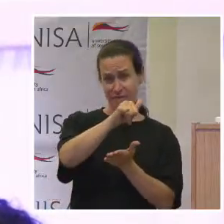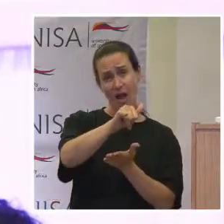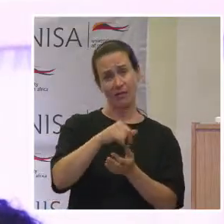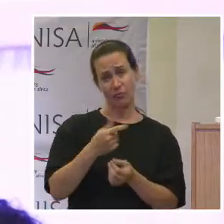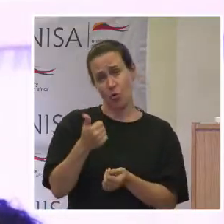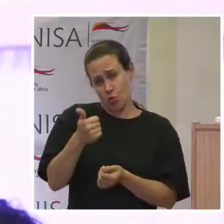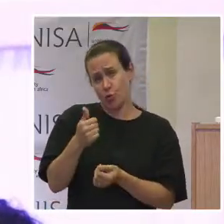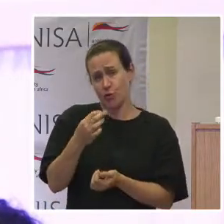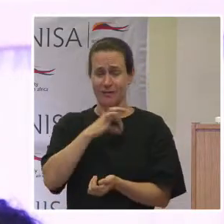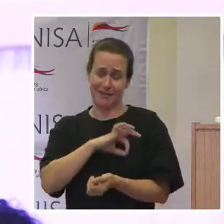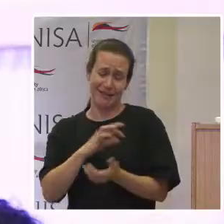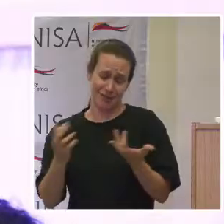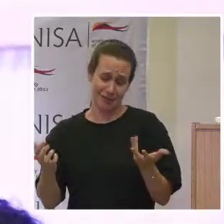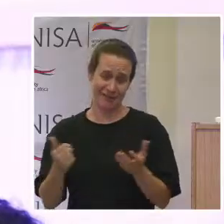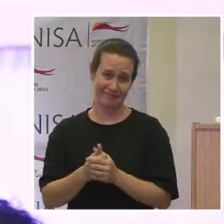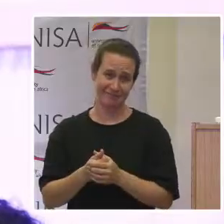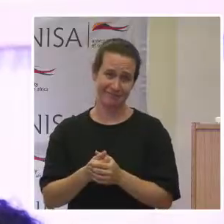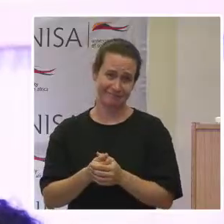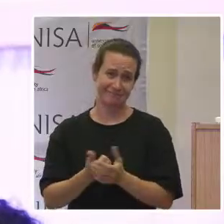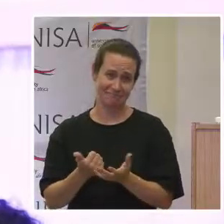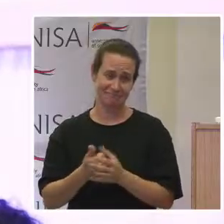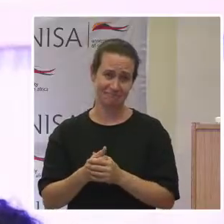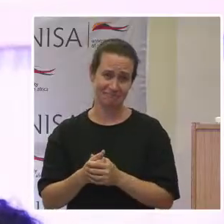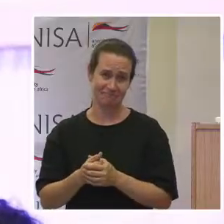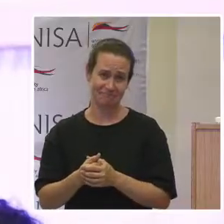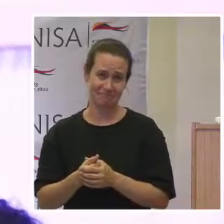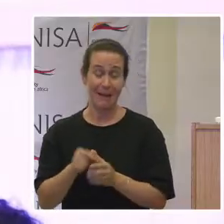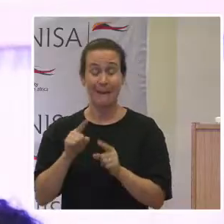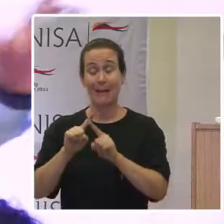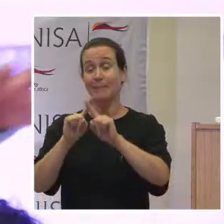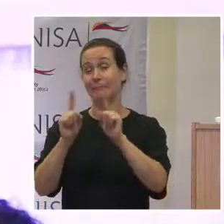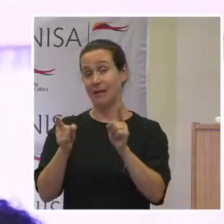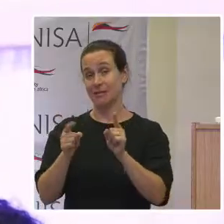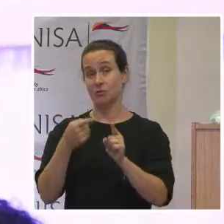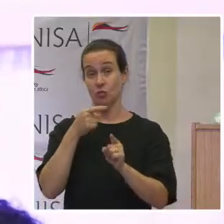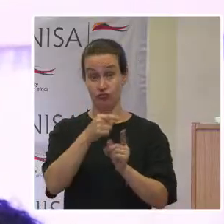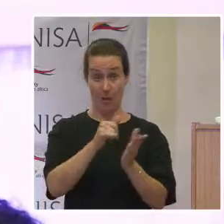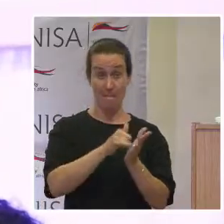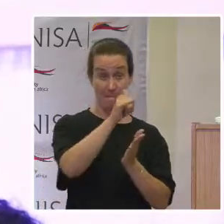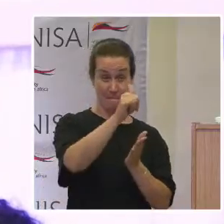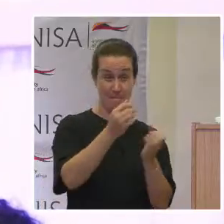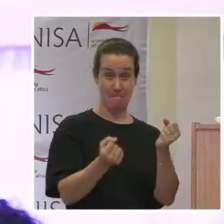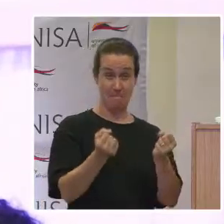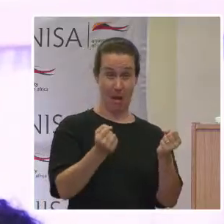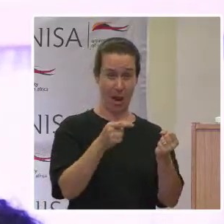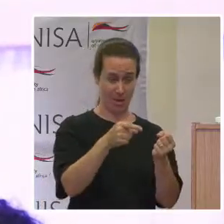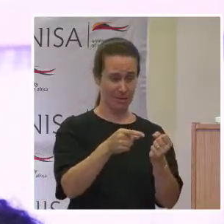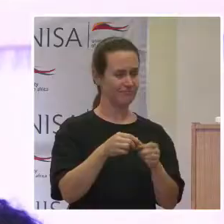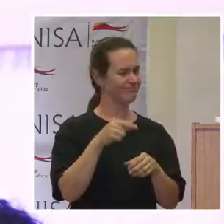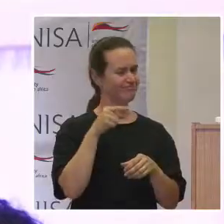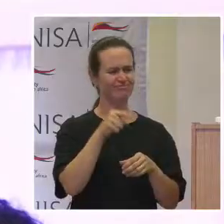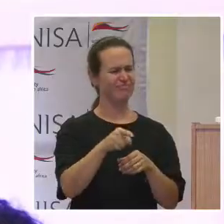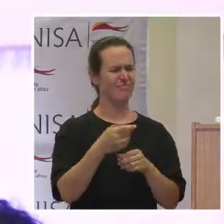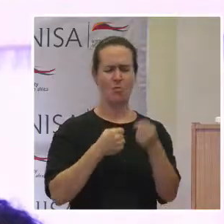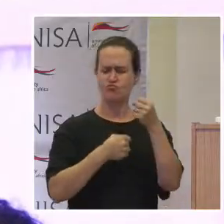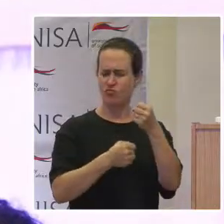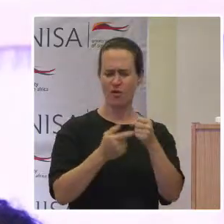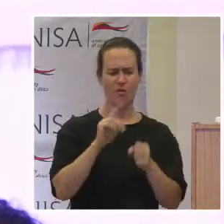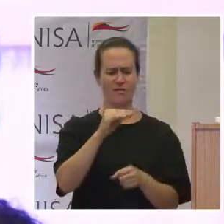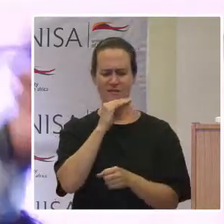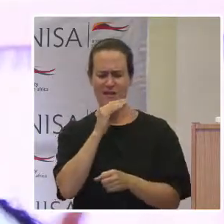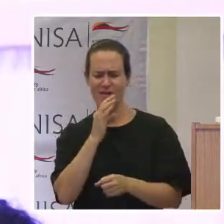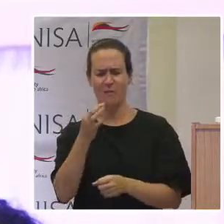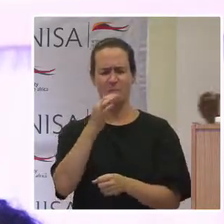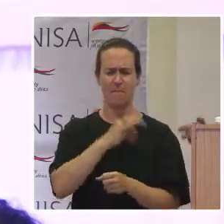money, but still, there's a but. So these pilots were protesting, they are not being paid enough, and they were